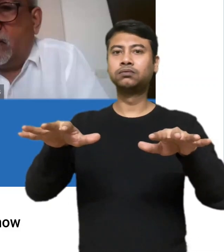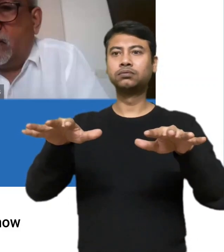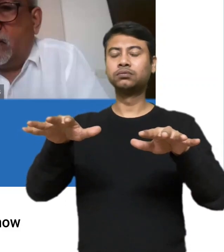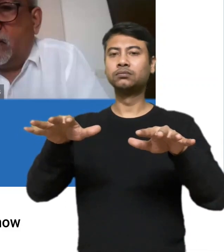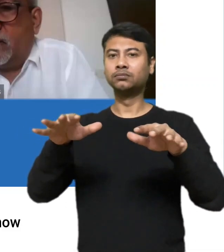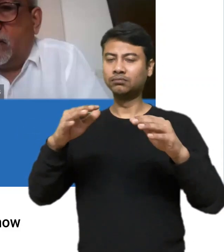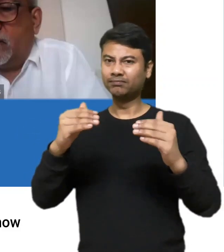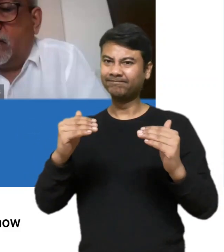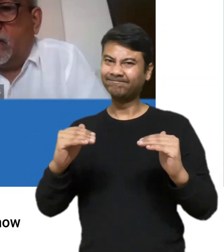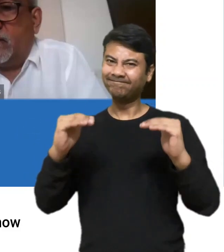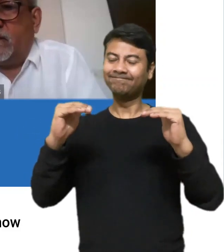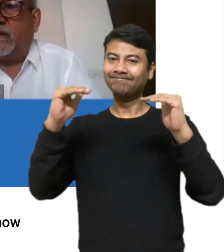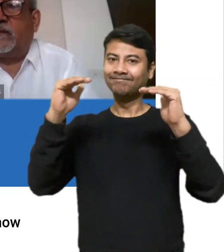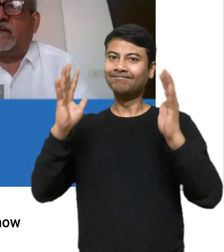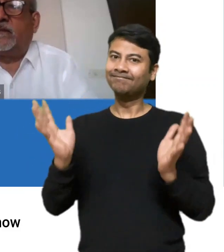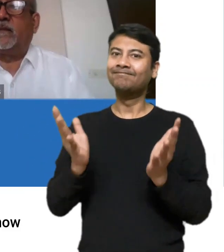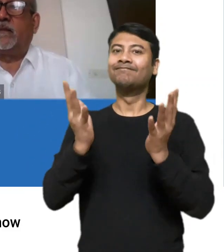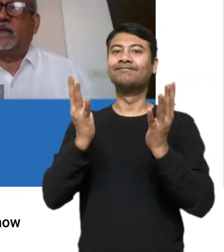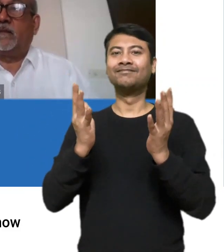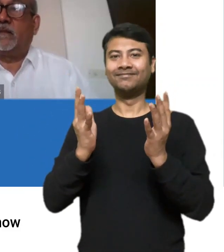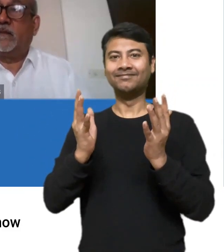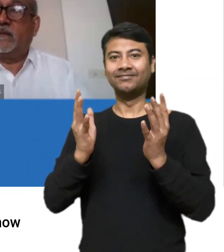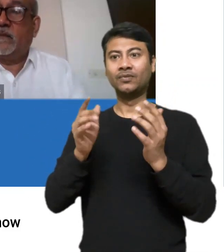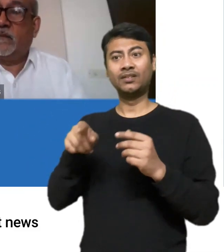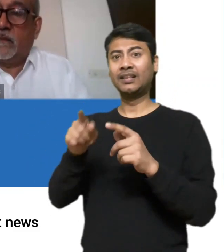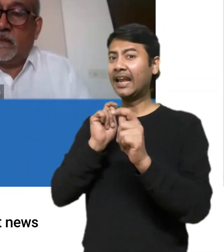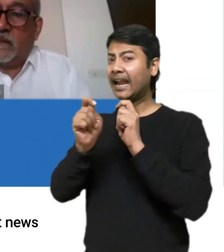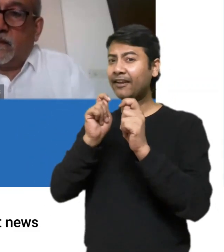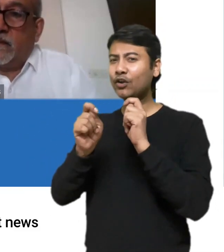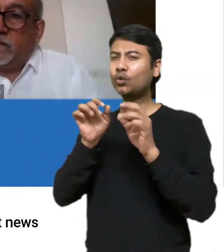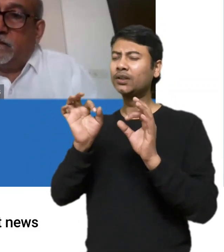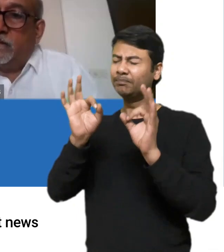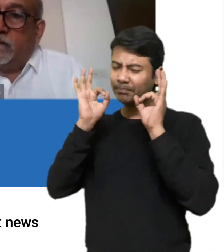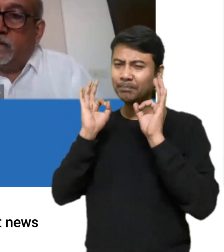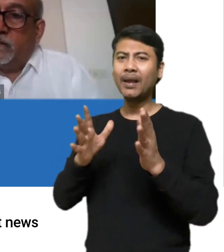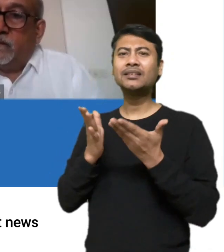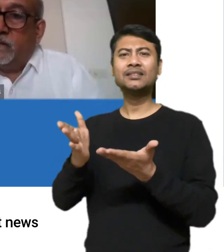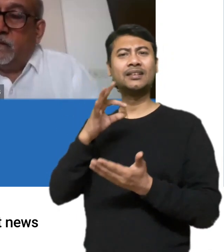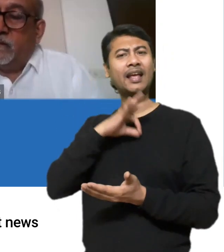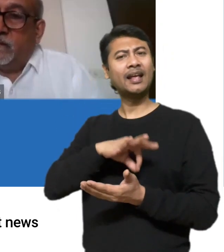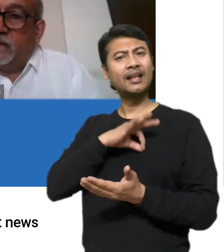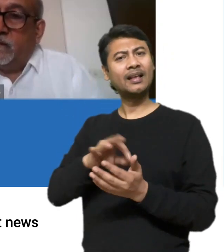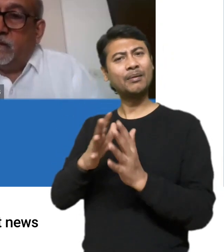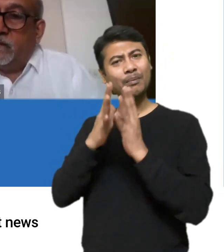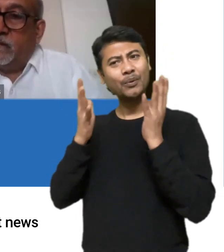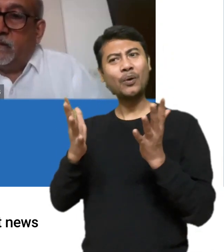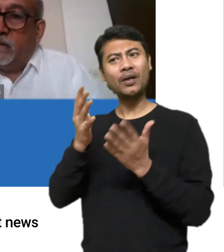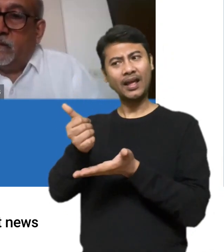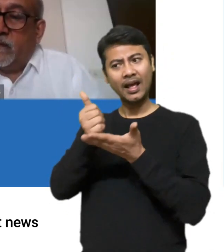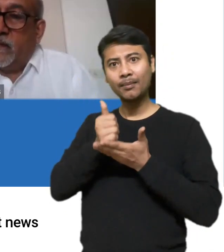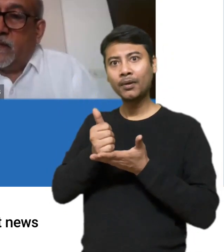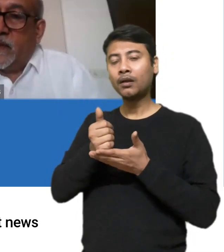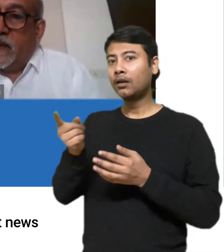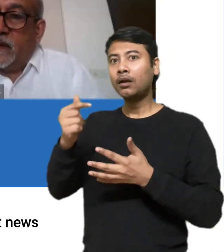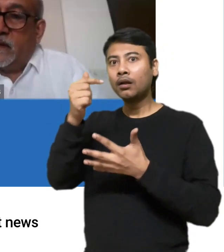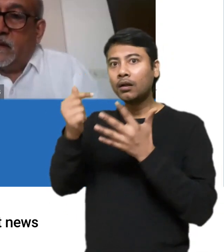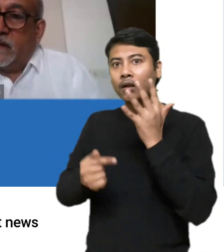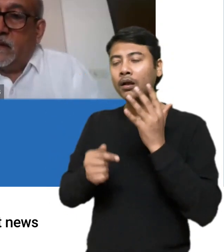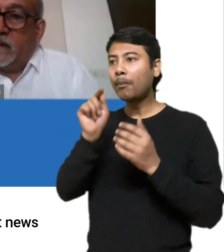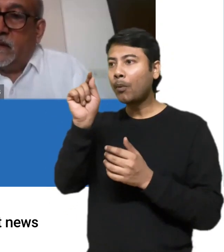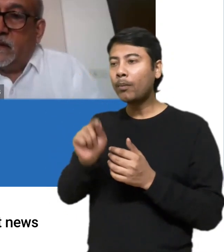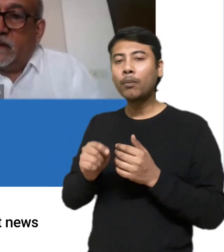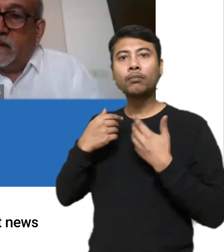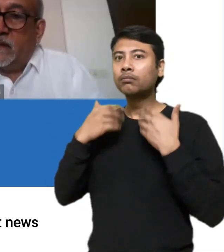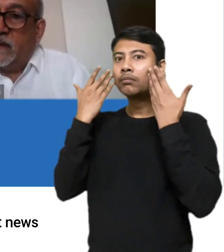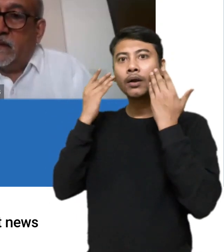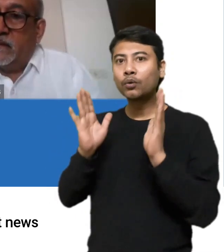very helpful in many ways. I did not know frankly, about this